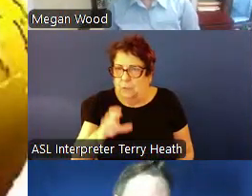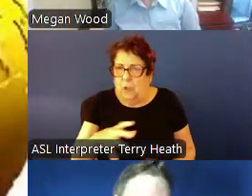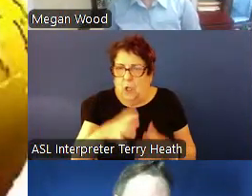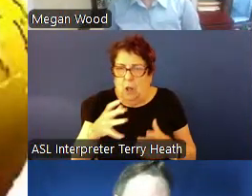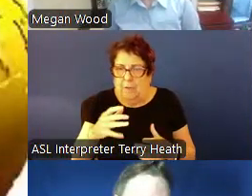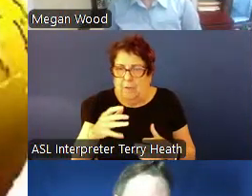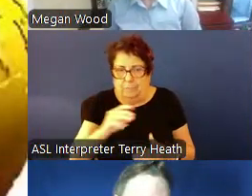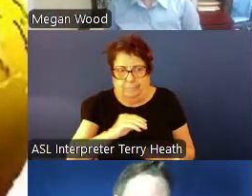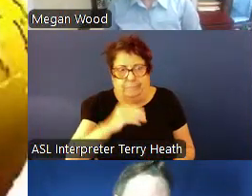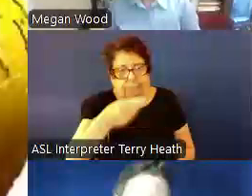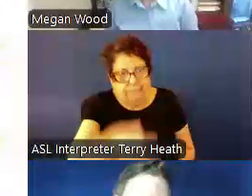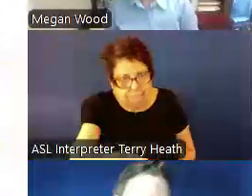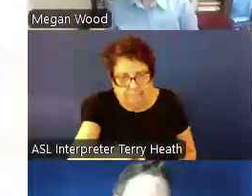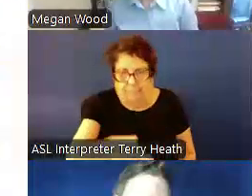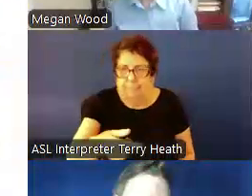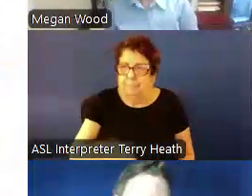Next slide, please.